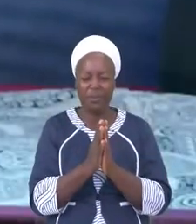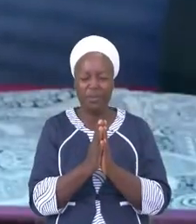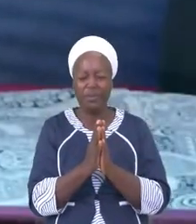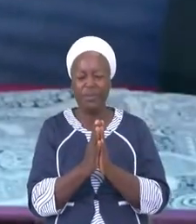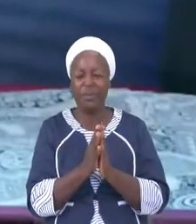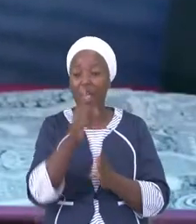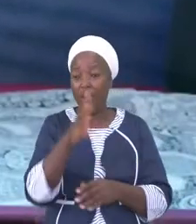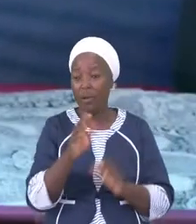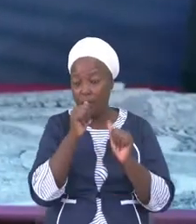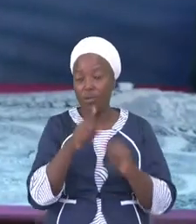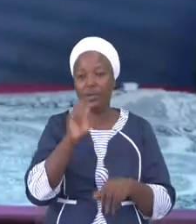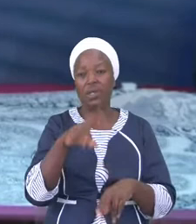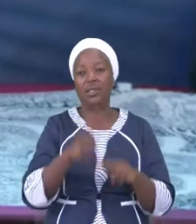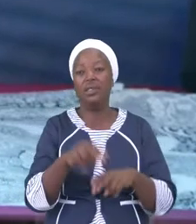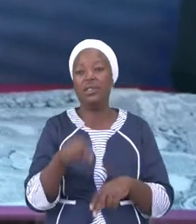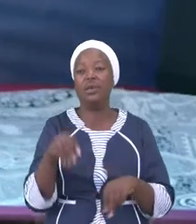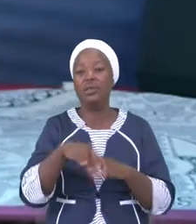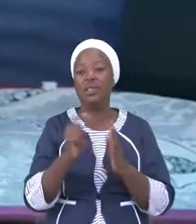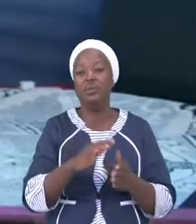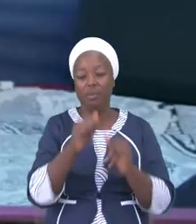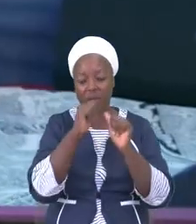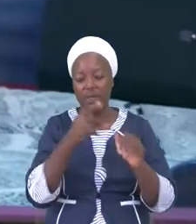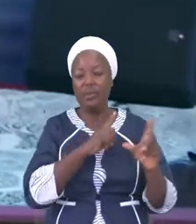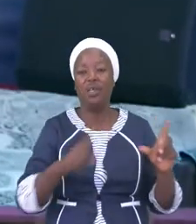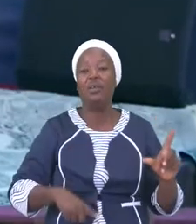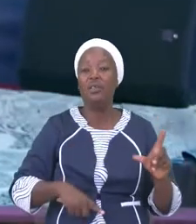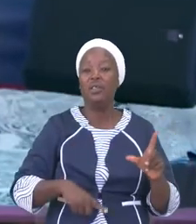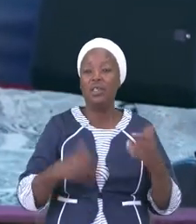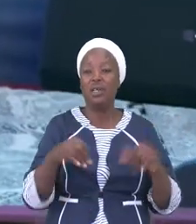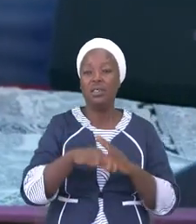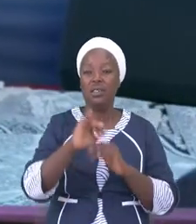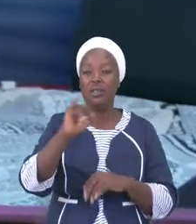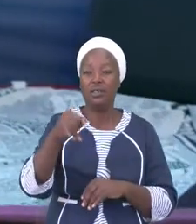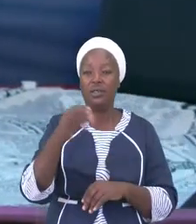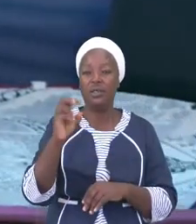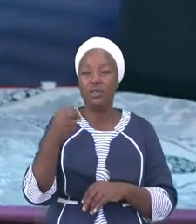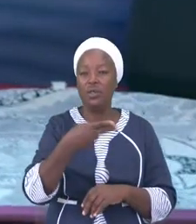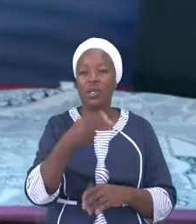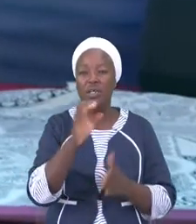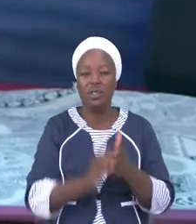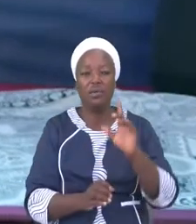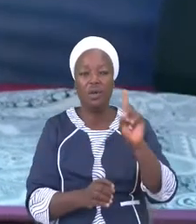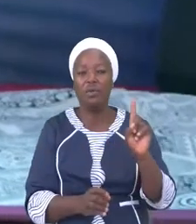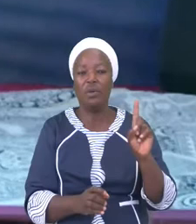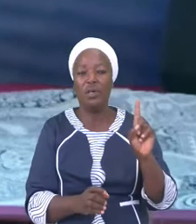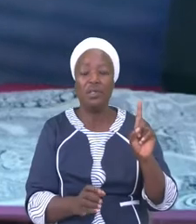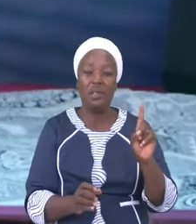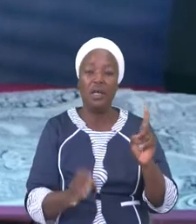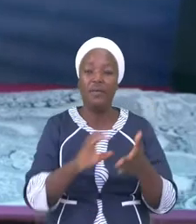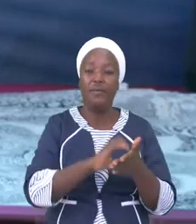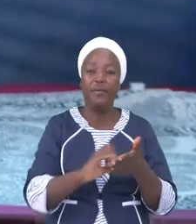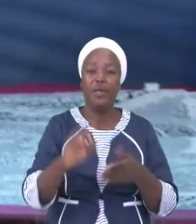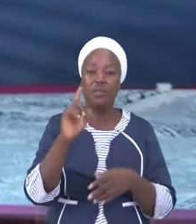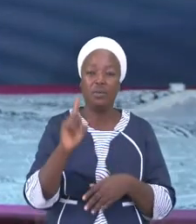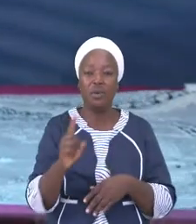God bless you. You can sit down in the blessing of the Lord. We're coming to Jonah chapter 1, and I'm reading from verses